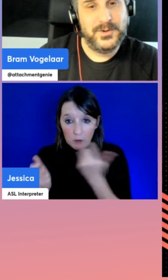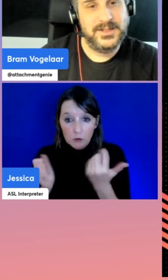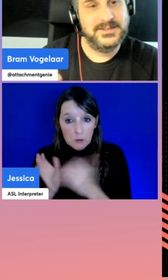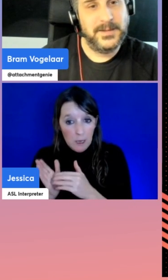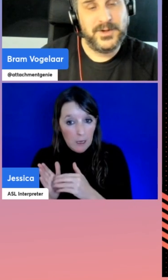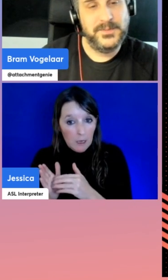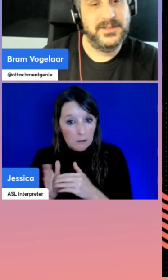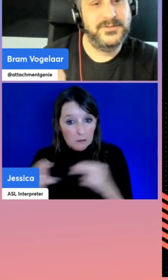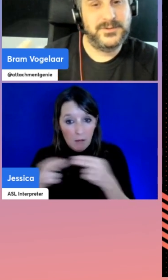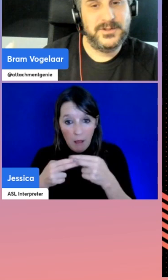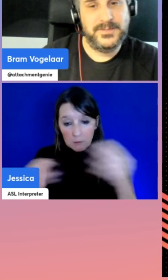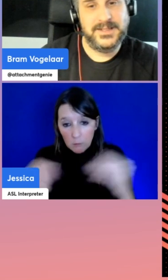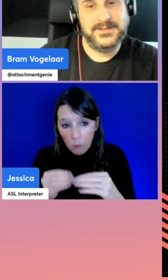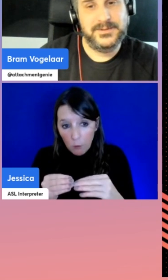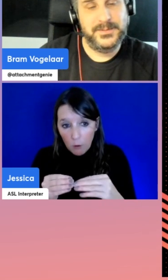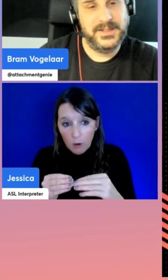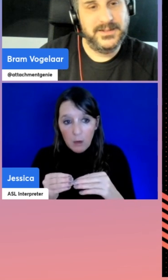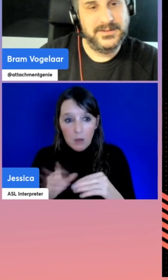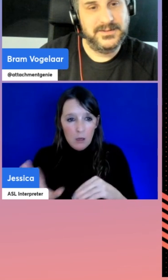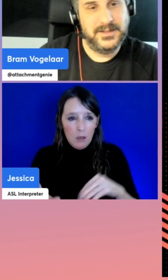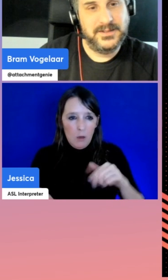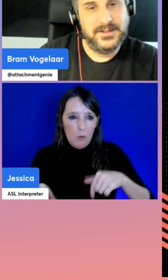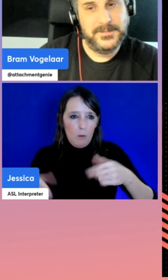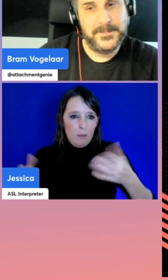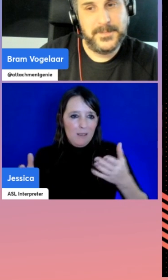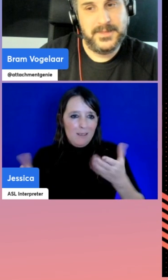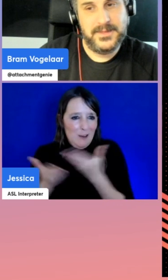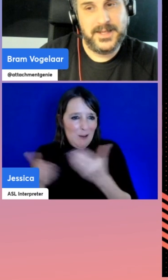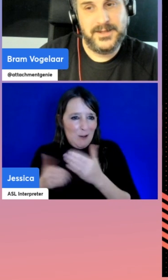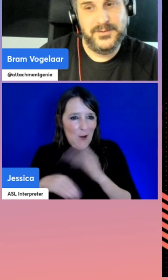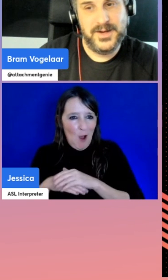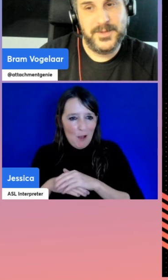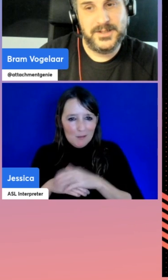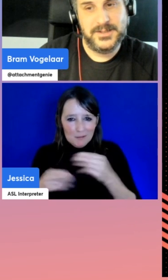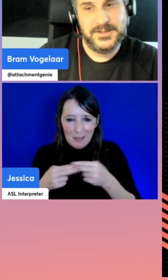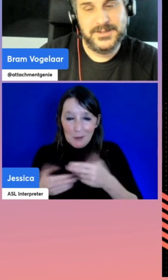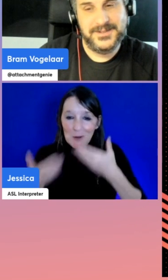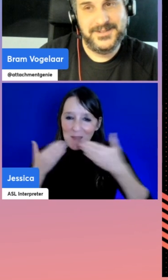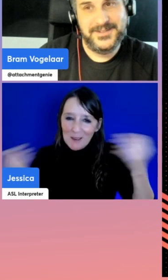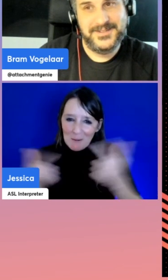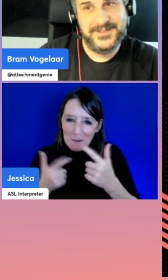some more, I'm going to be on the forum and it's going to be on the SlideShare. Thank you very much.